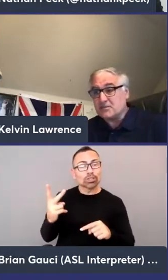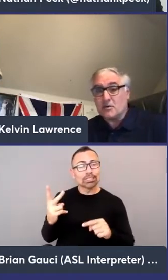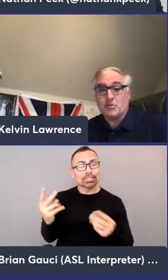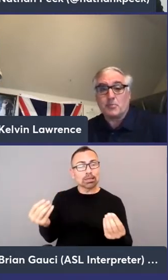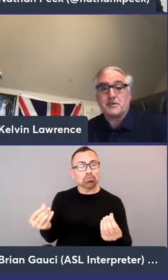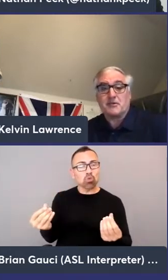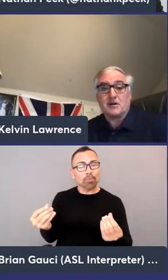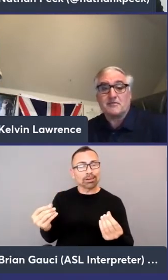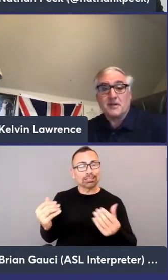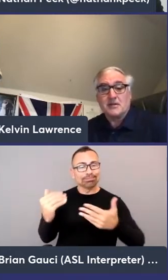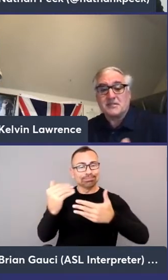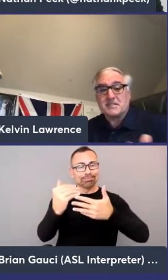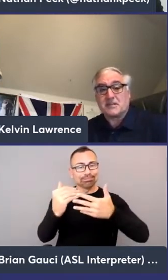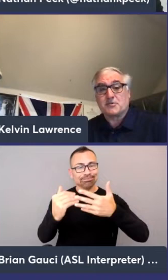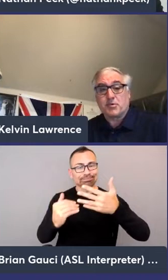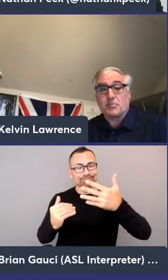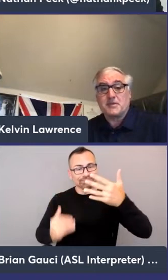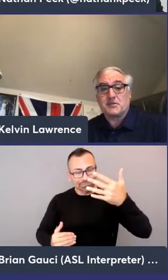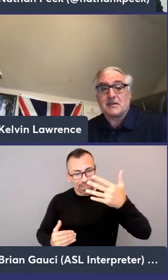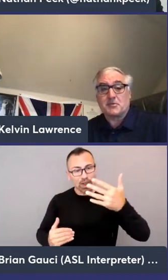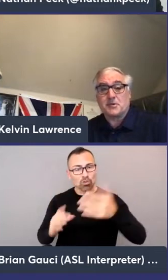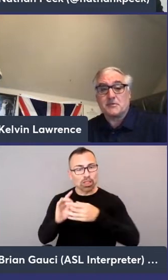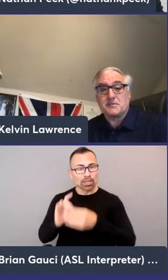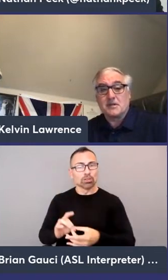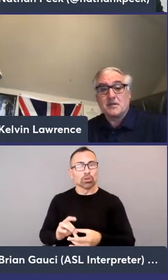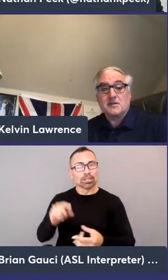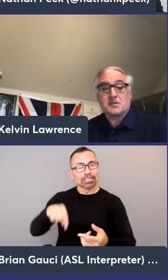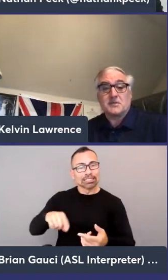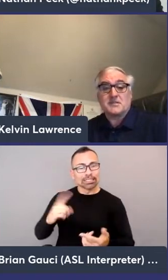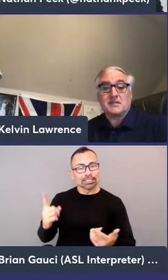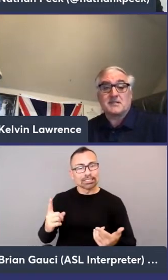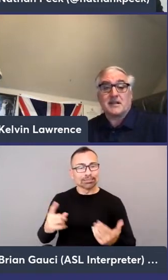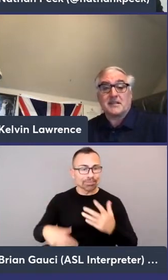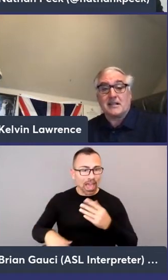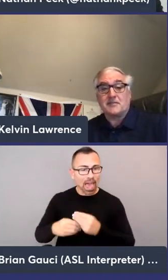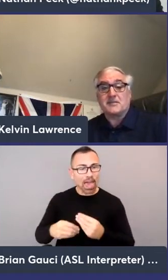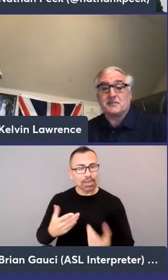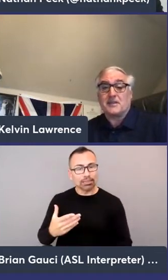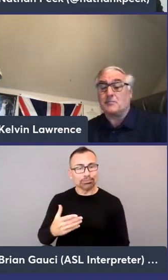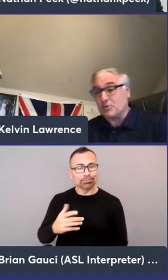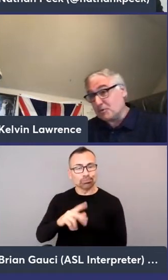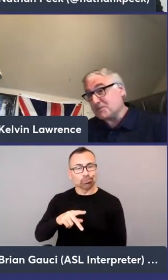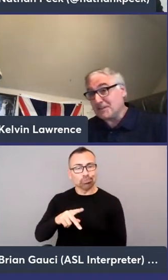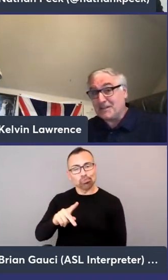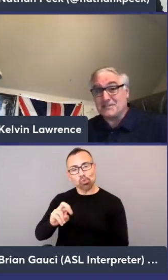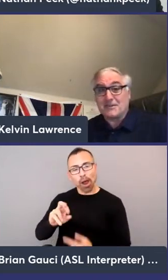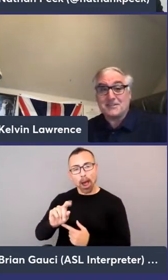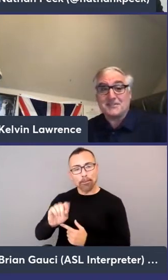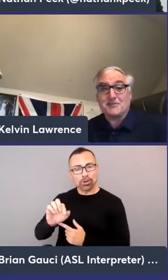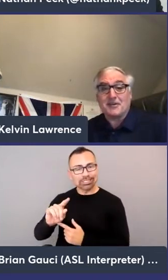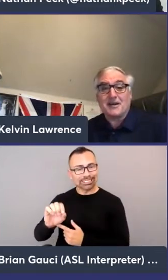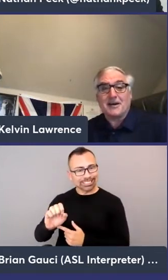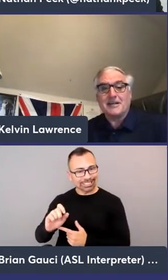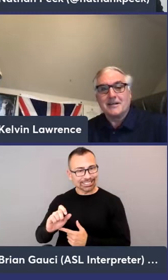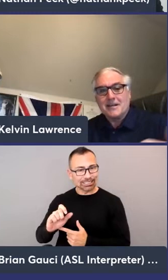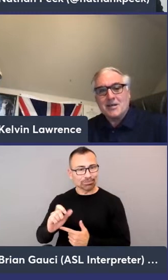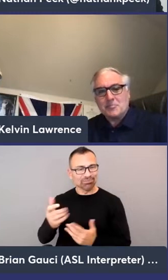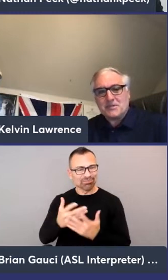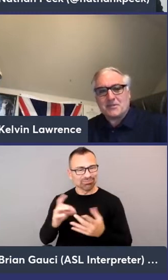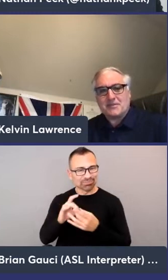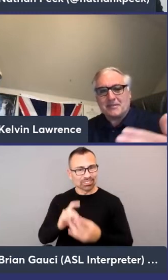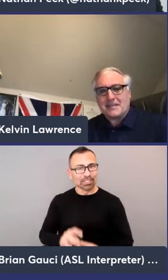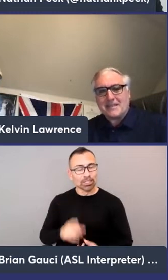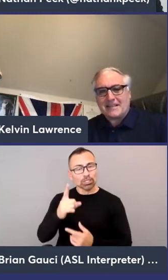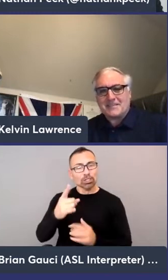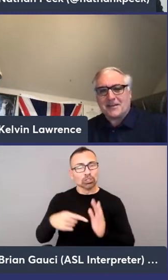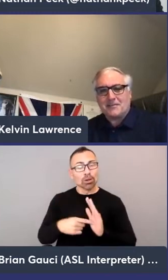hence the term property graph, because these extra properties or attributes show us things like the elevation of the airport, which in the case of Venice is not very high. But